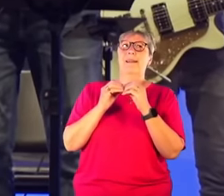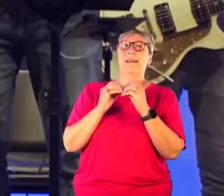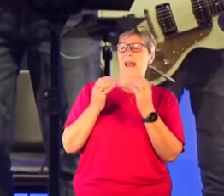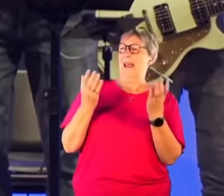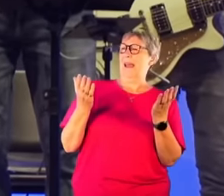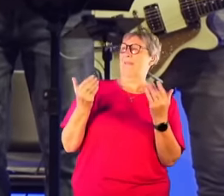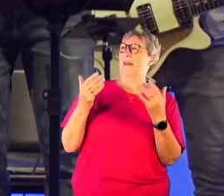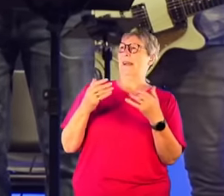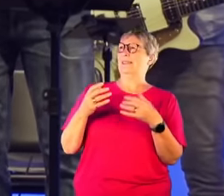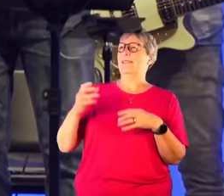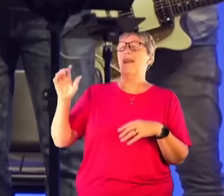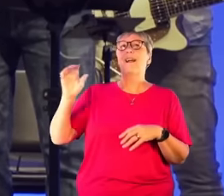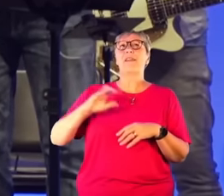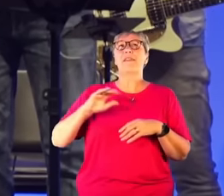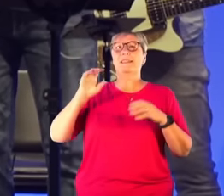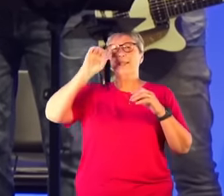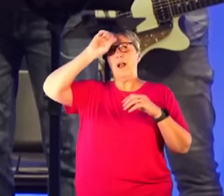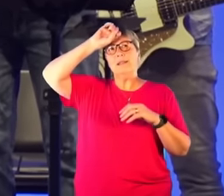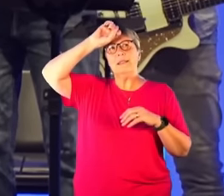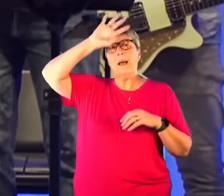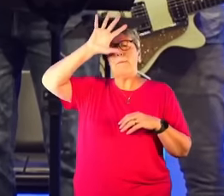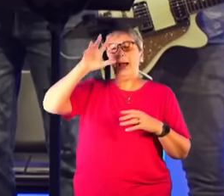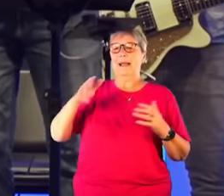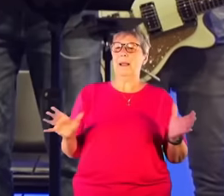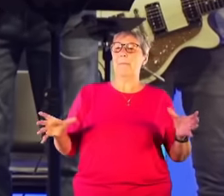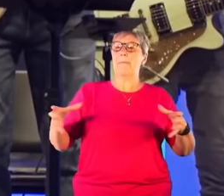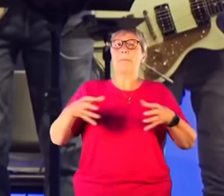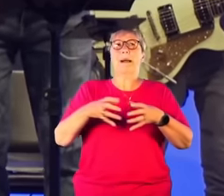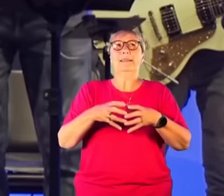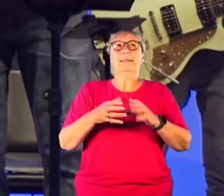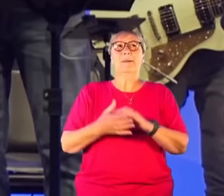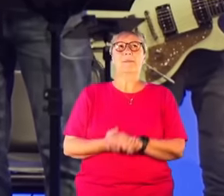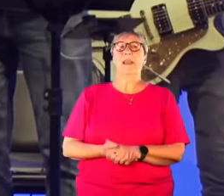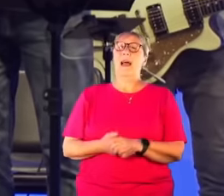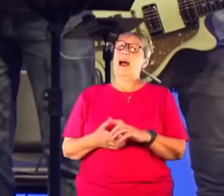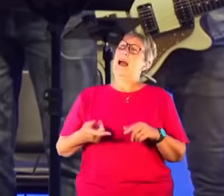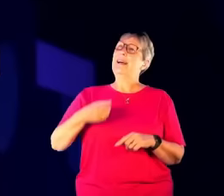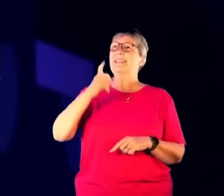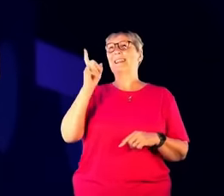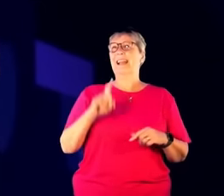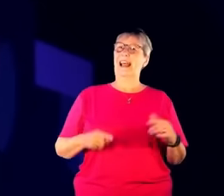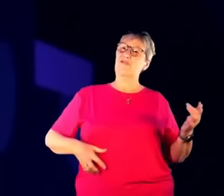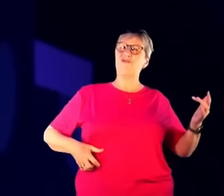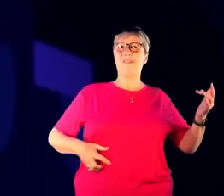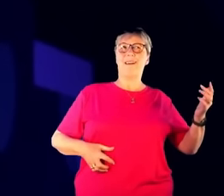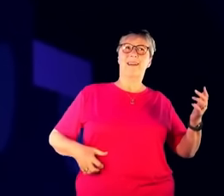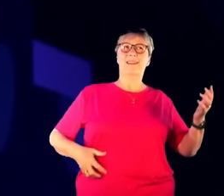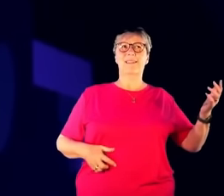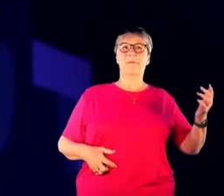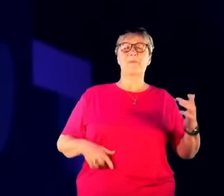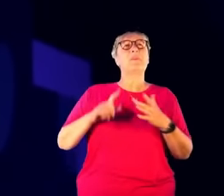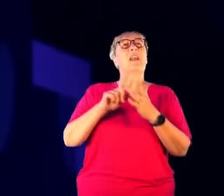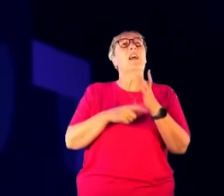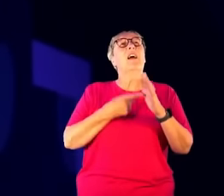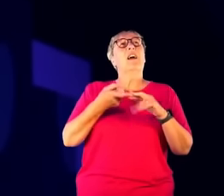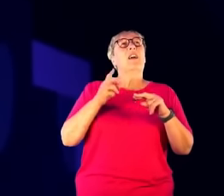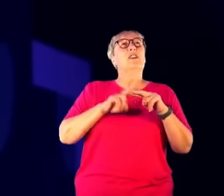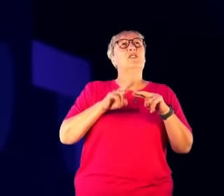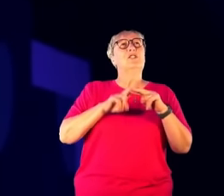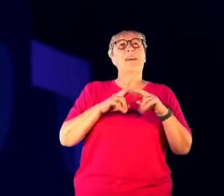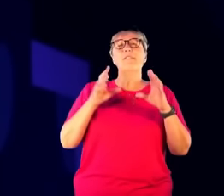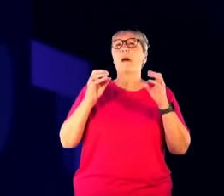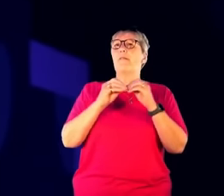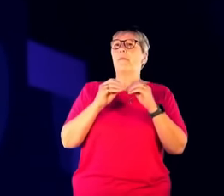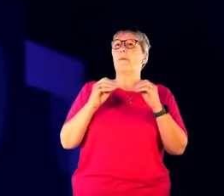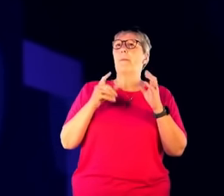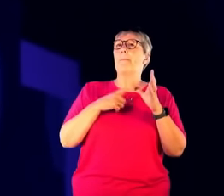Mine Band, so I was playing in the Salt Mine Band at the time, playing an electric guitar actually, and Jeff Baker, I don't know how many of you would